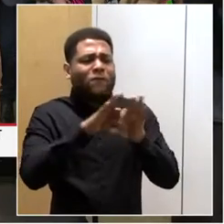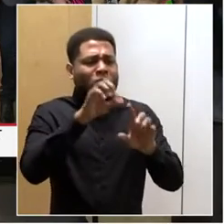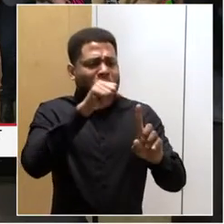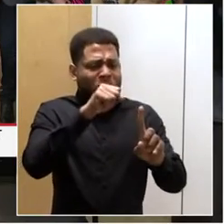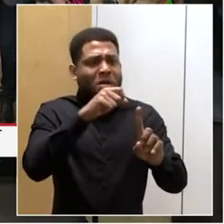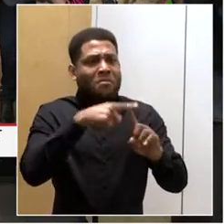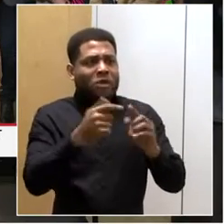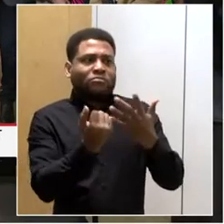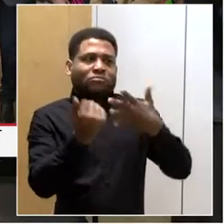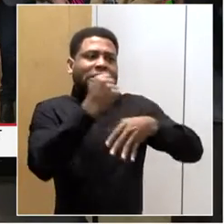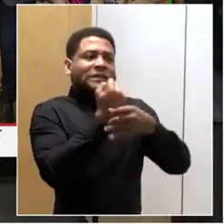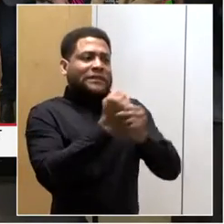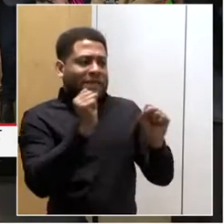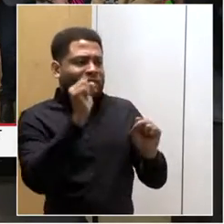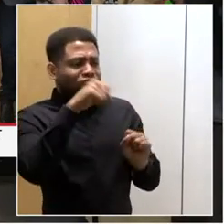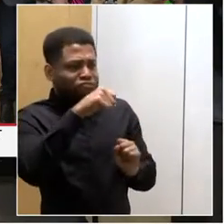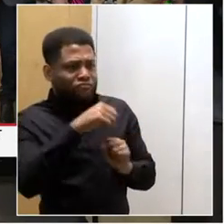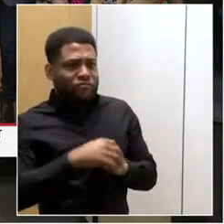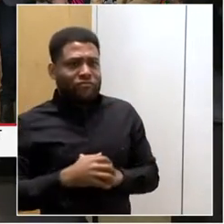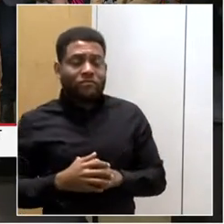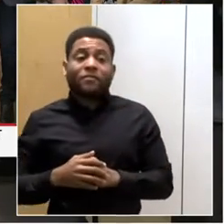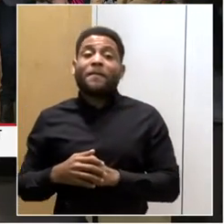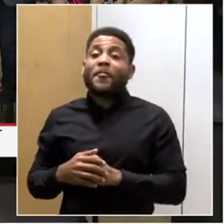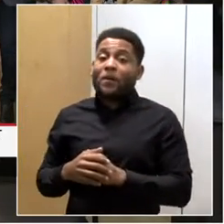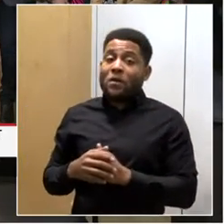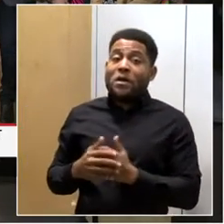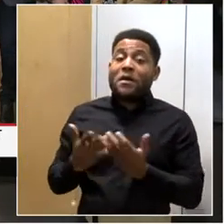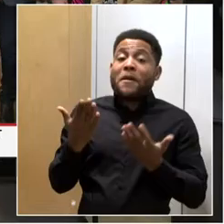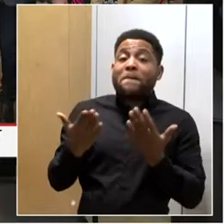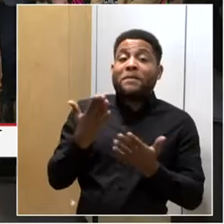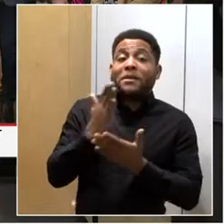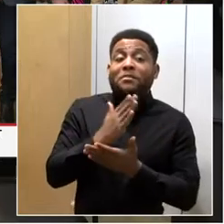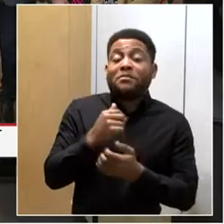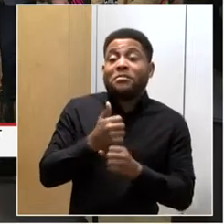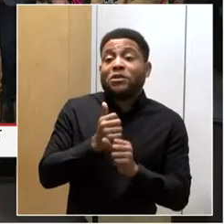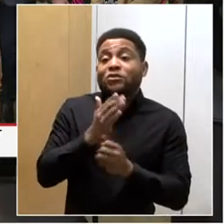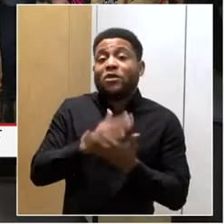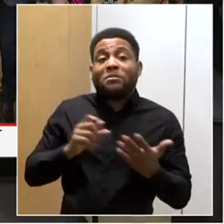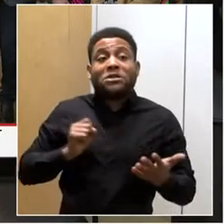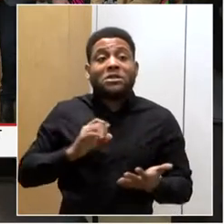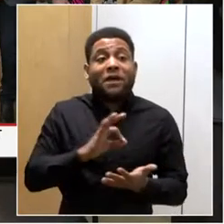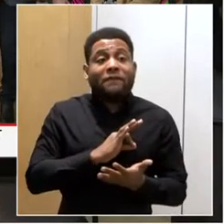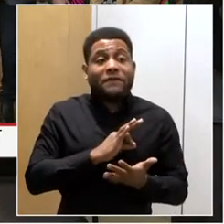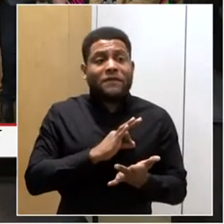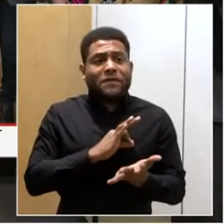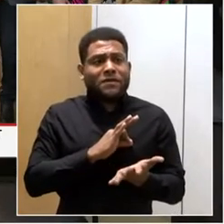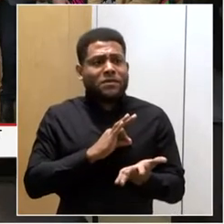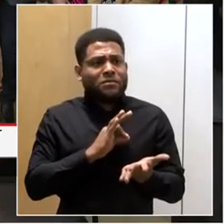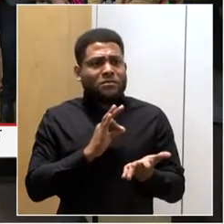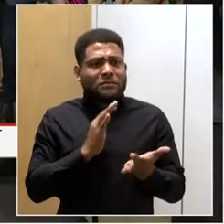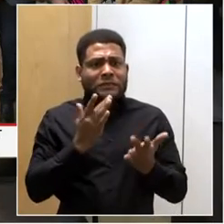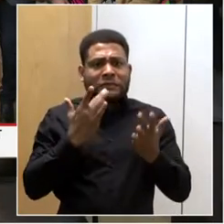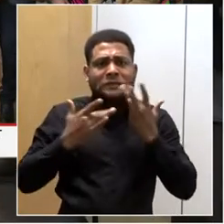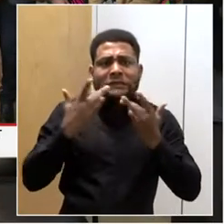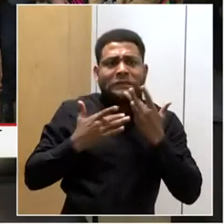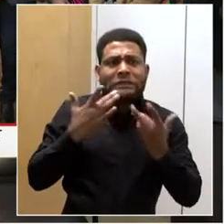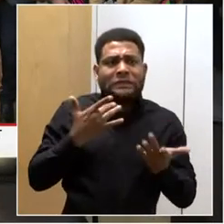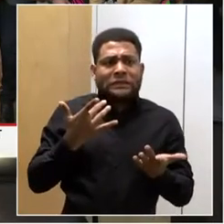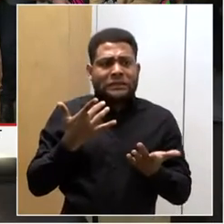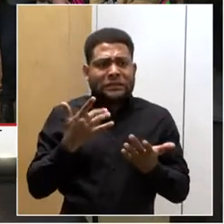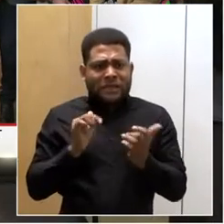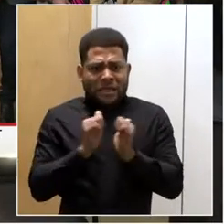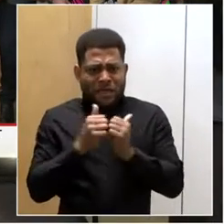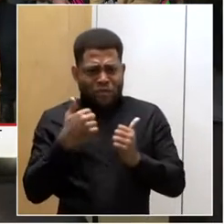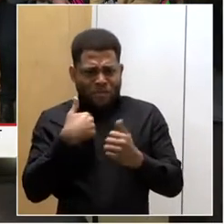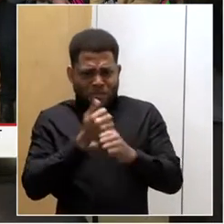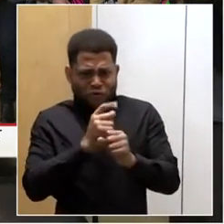personnel and there might be some demand, so what things are put in place, 15 days or less is not